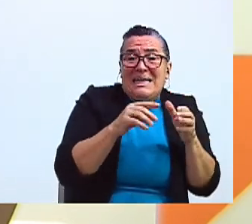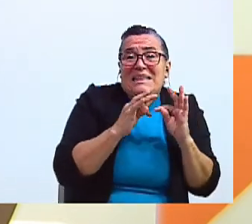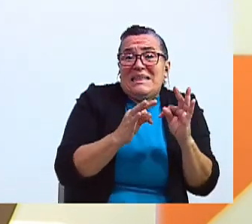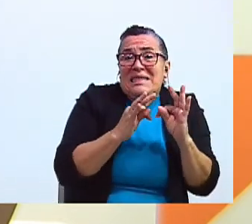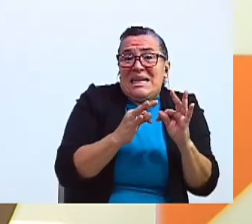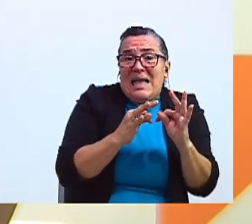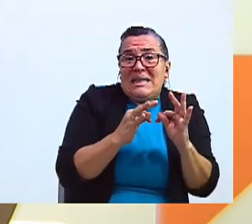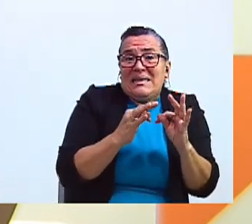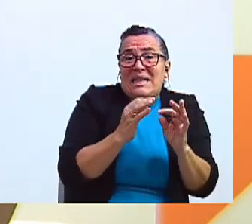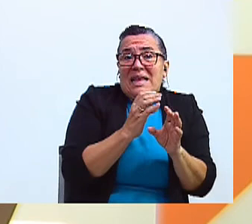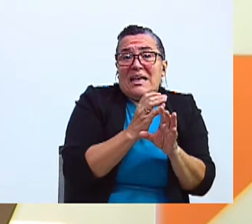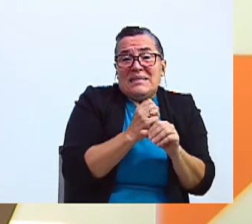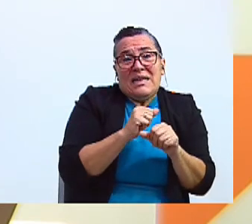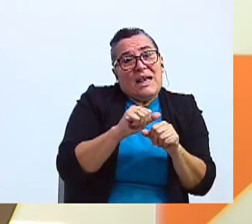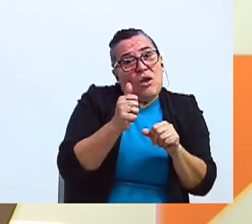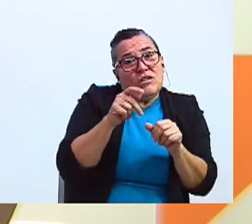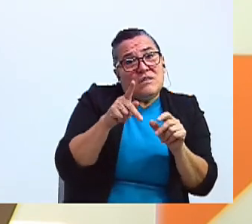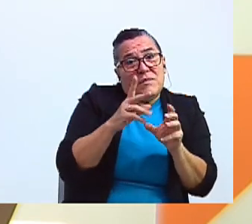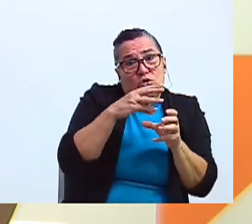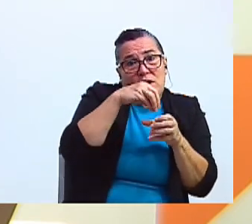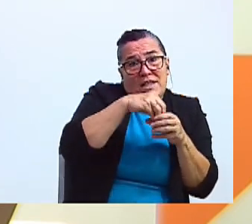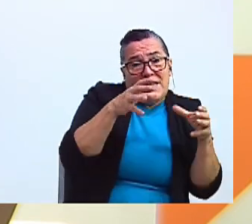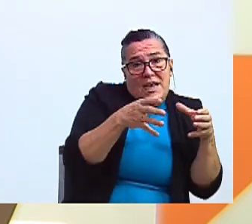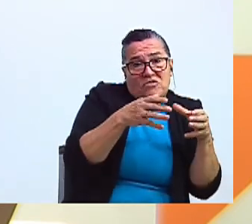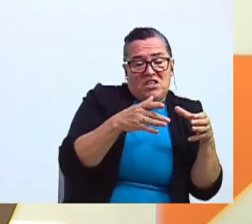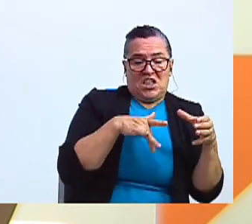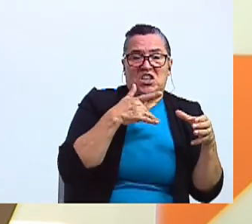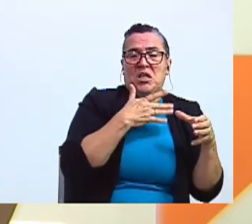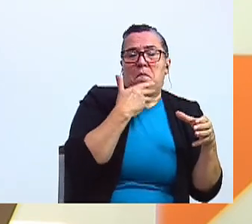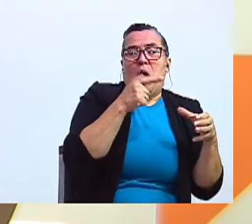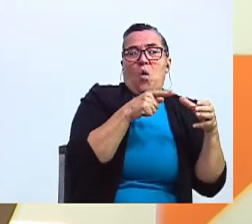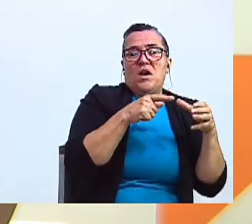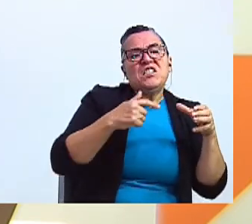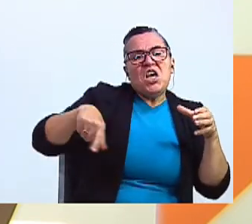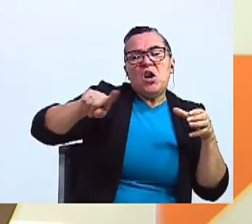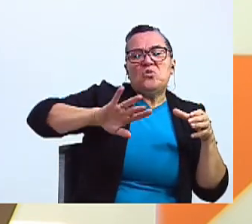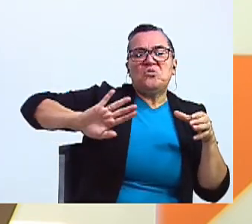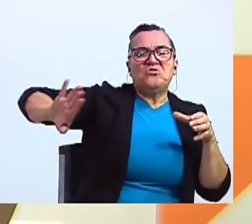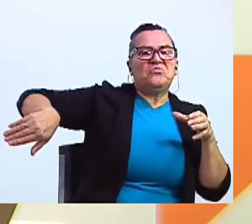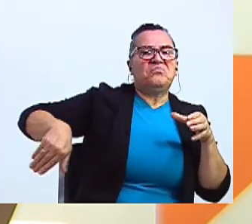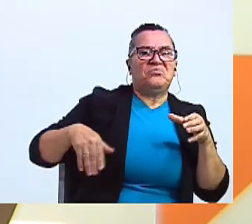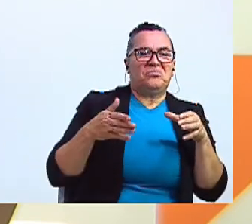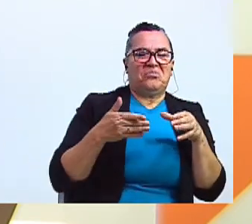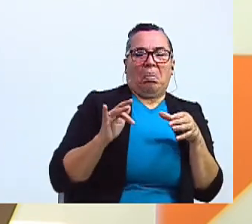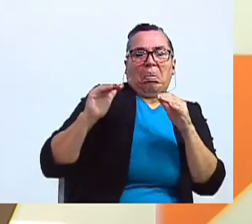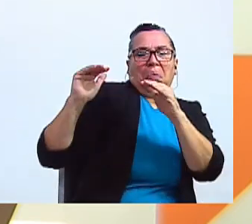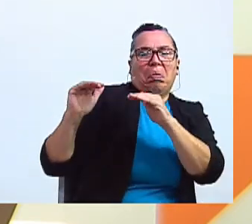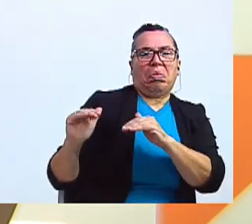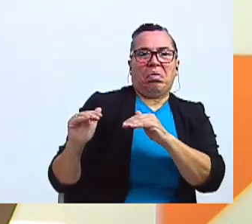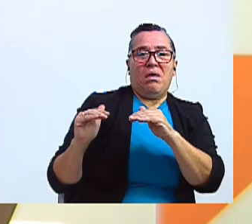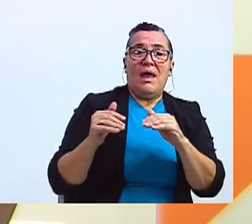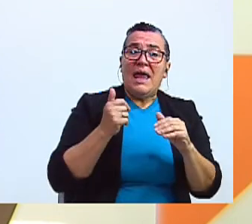it seem like the people in it are better than those outside, or that their